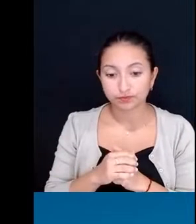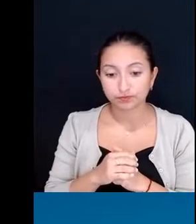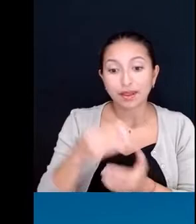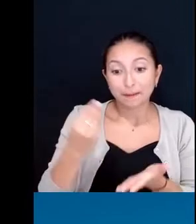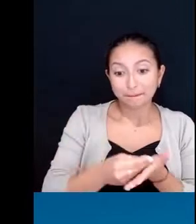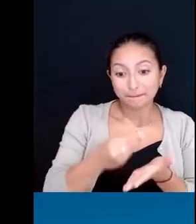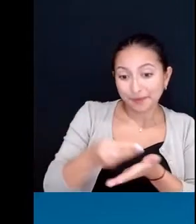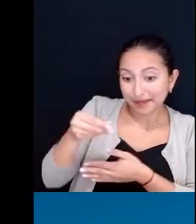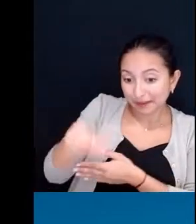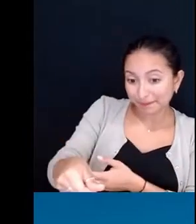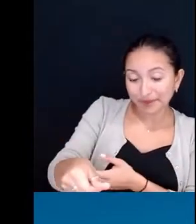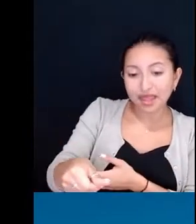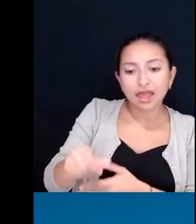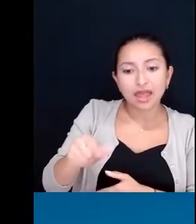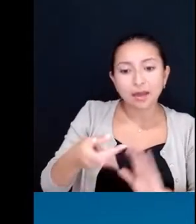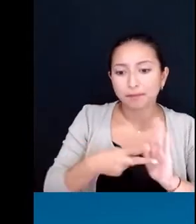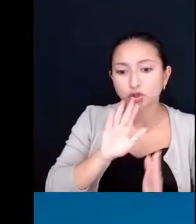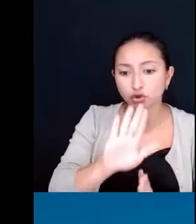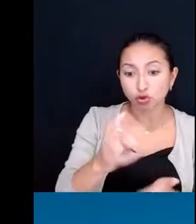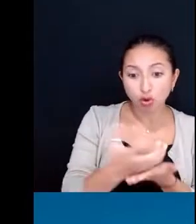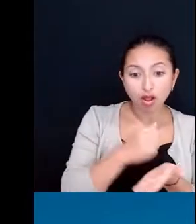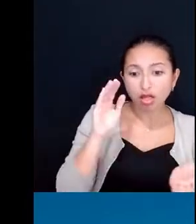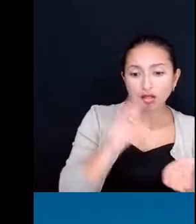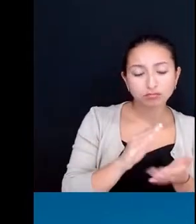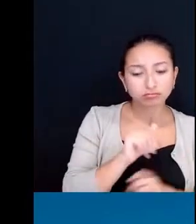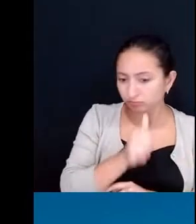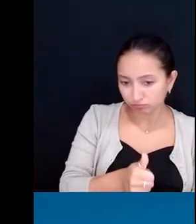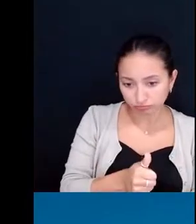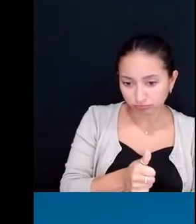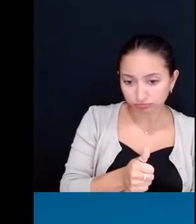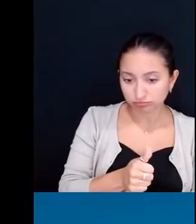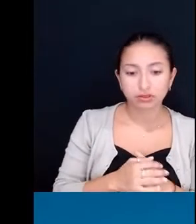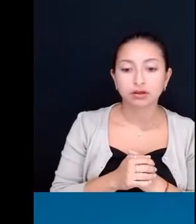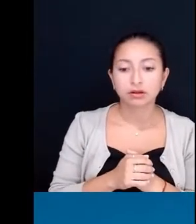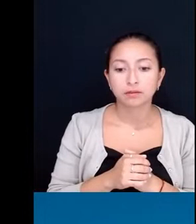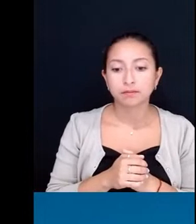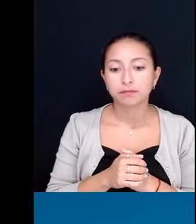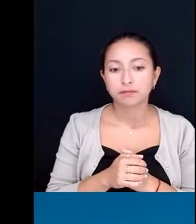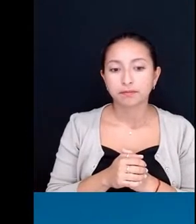doesn't reduce your benefit or any benefits due to your current spouse or children.